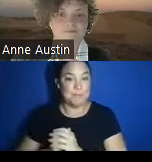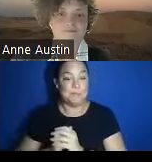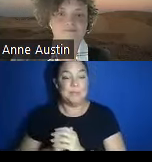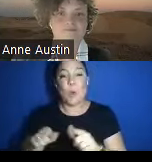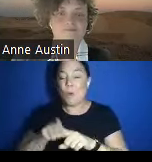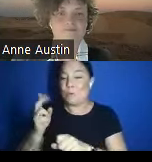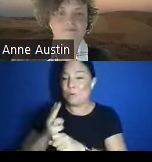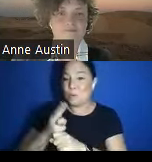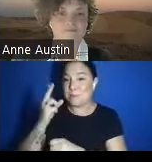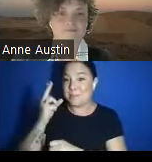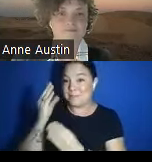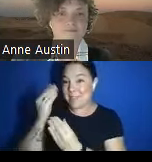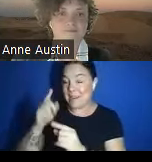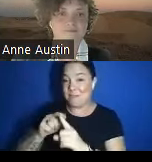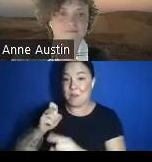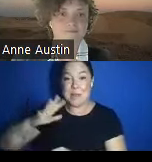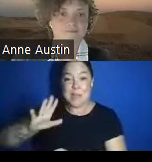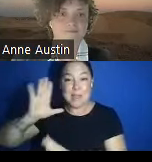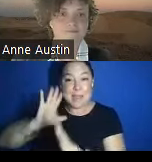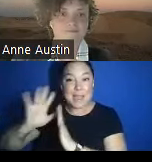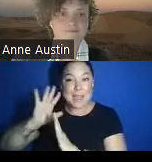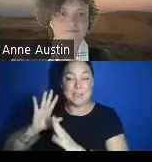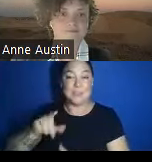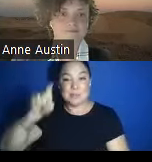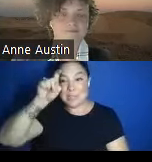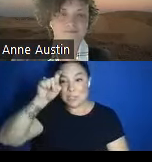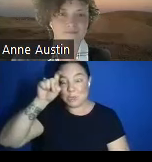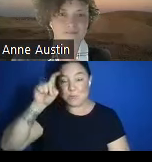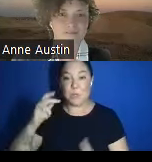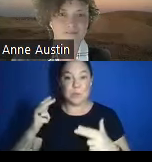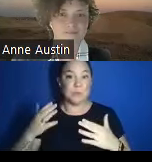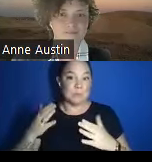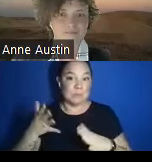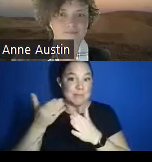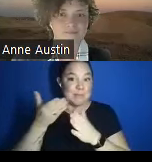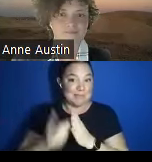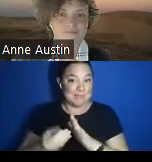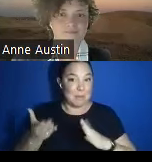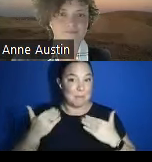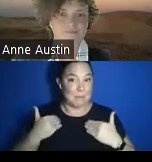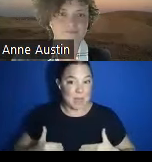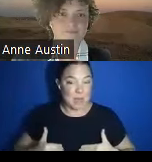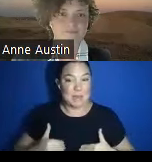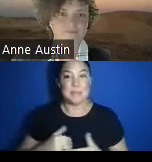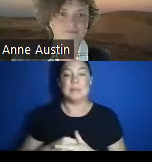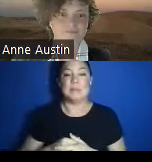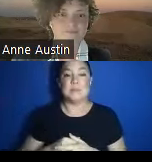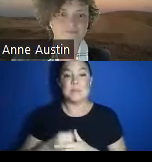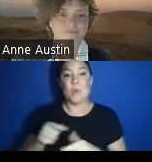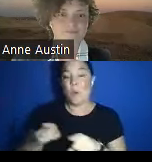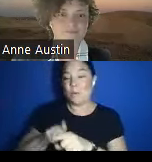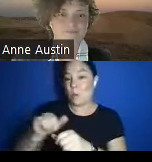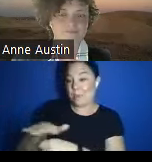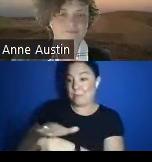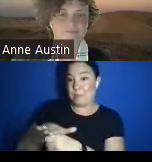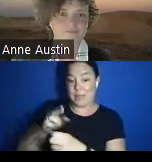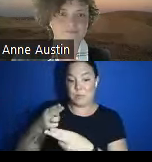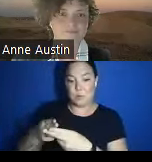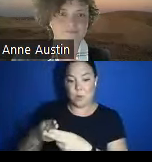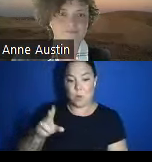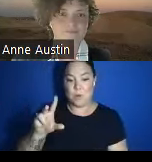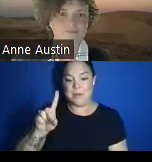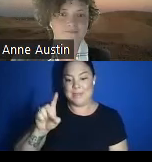from ancient Egyptian human remains and daily life texts as the site of Deir el-Medina to reconstruct ancient